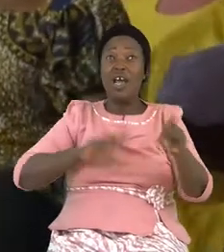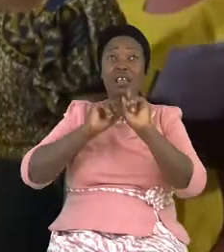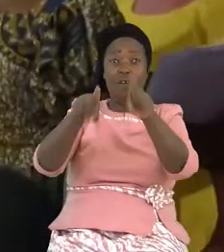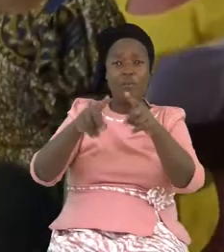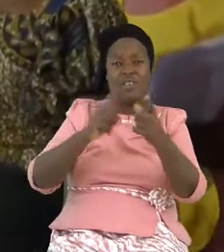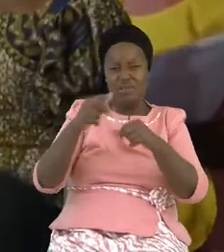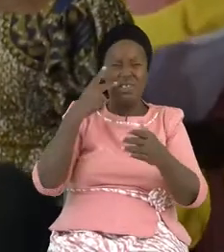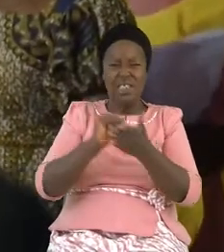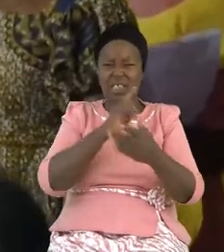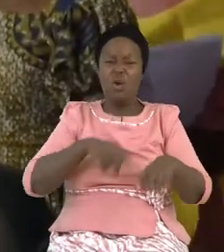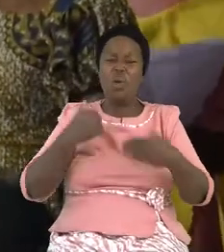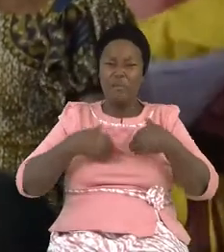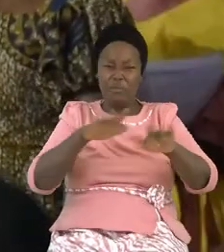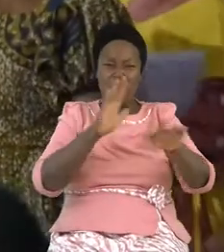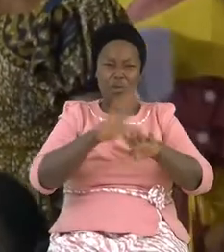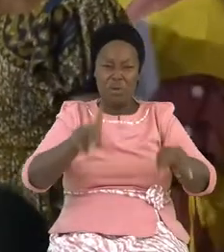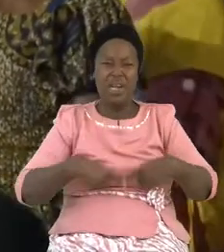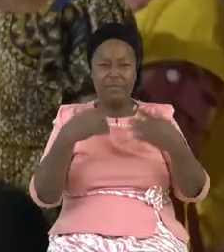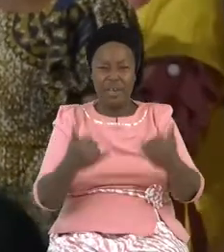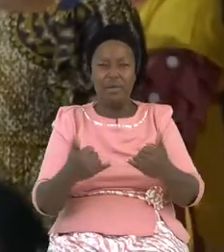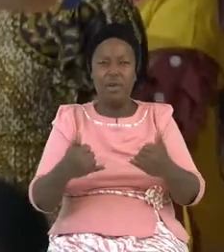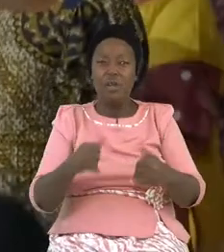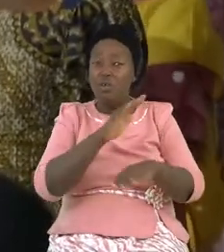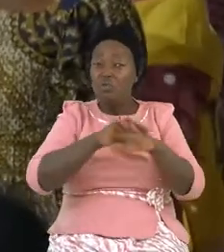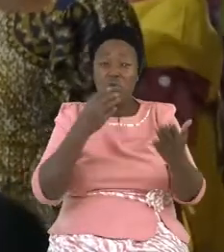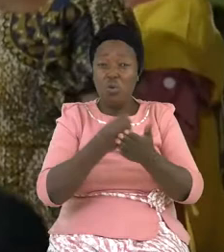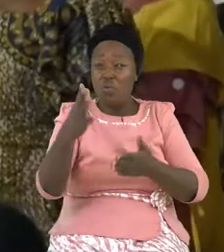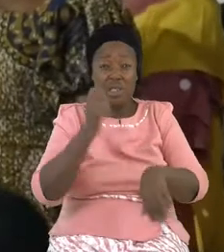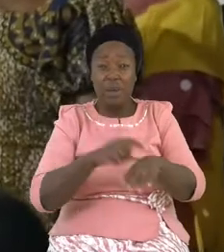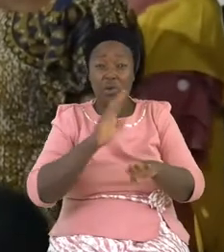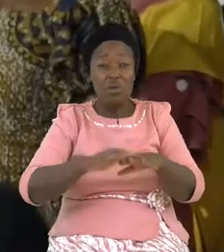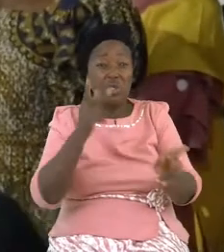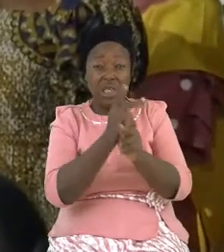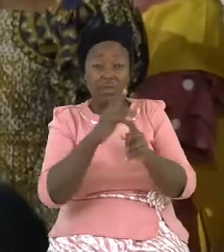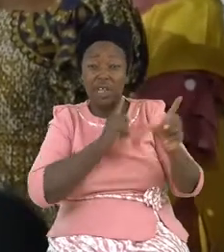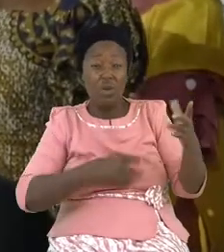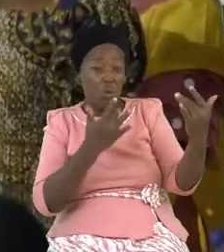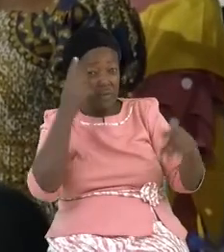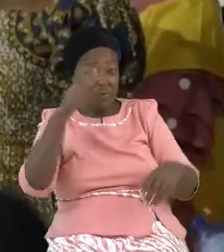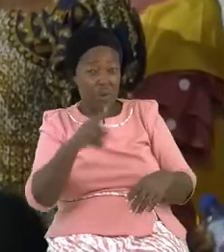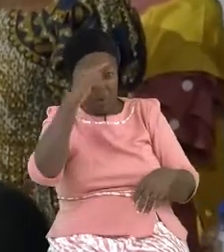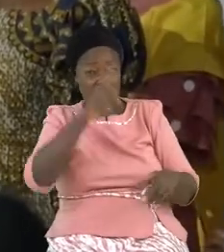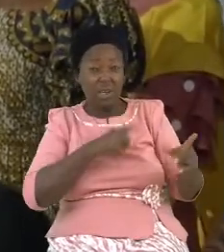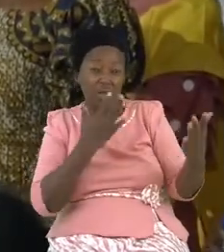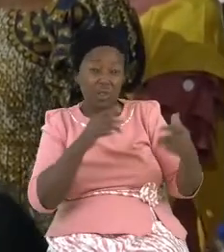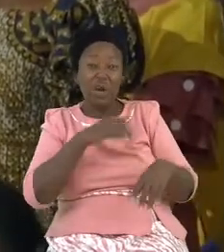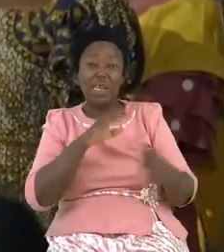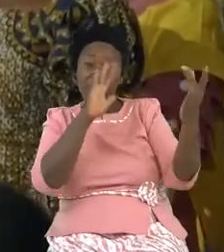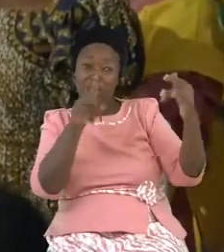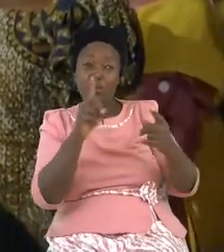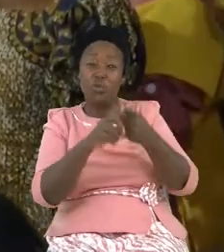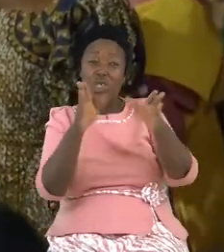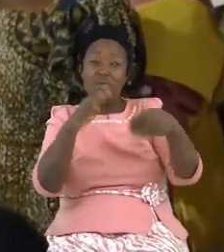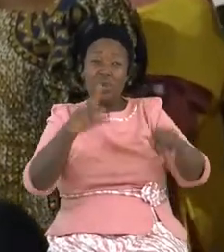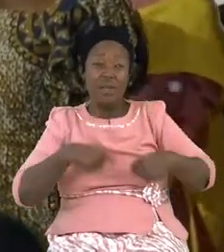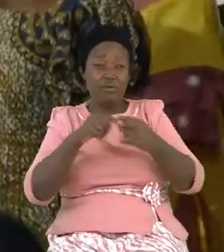Stand up. Don't waste time, and don't keep the Lord waiting. The Lord is waiting, and he wants to give you, he wants to load you with